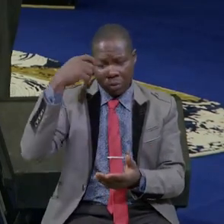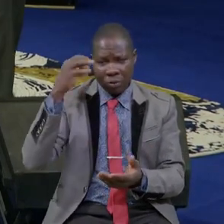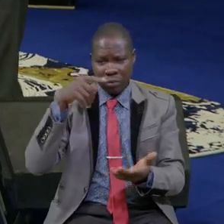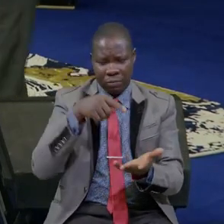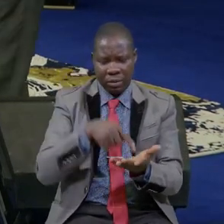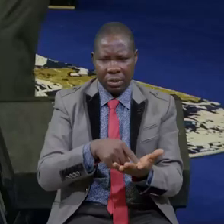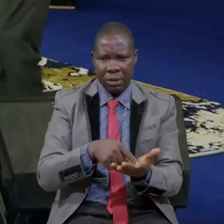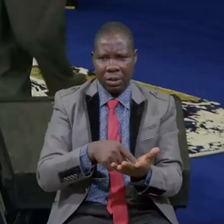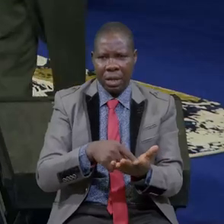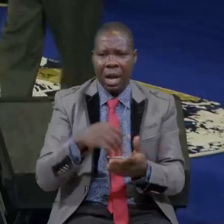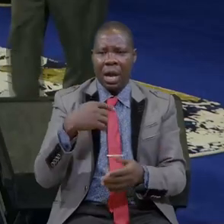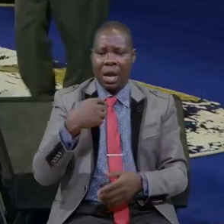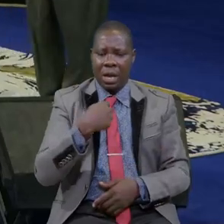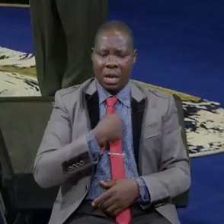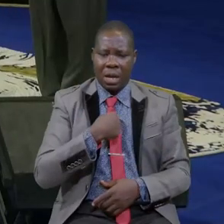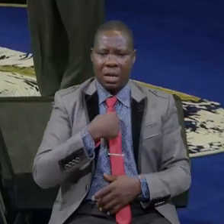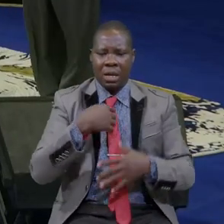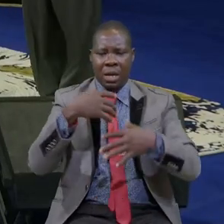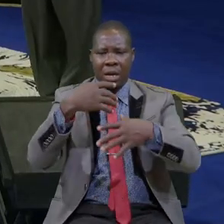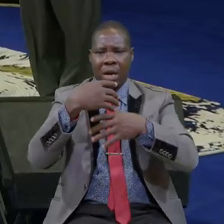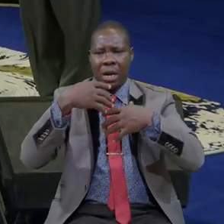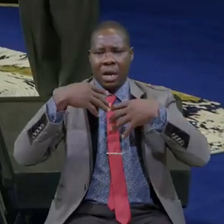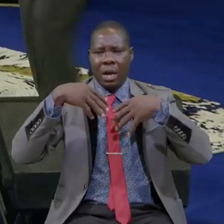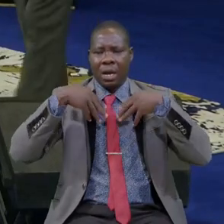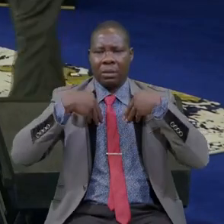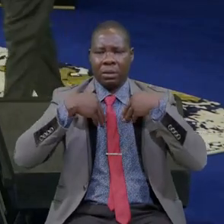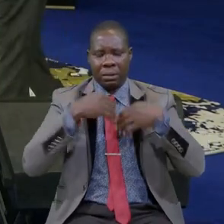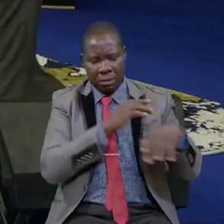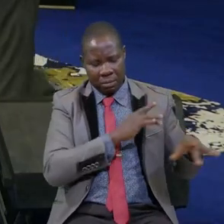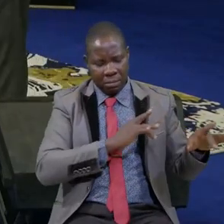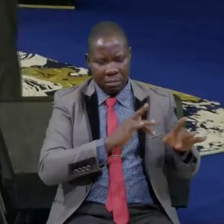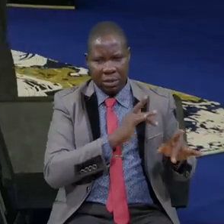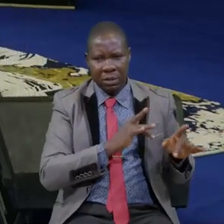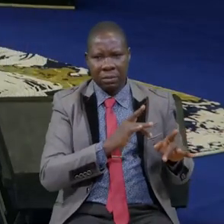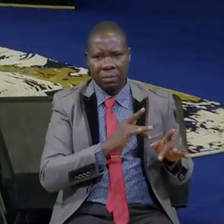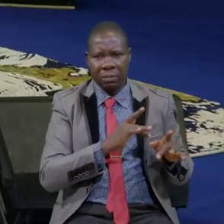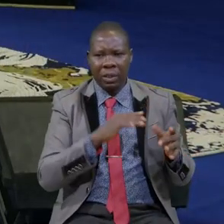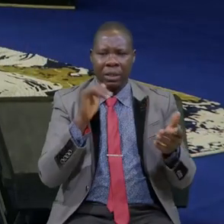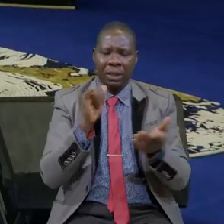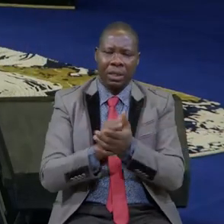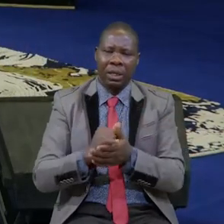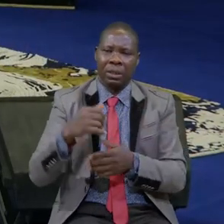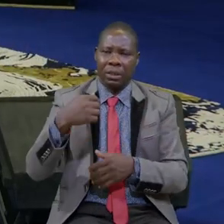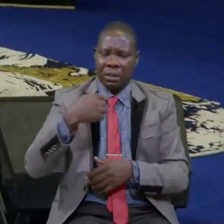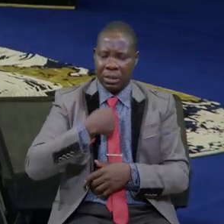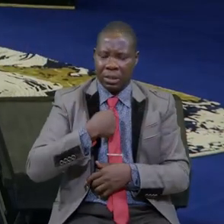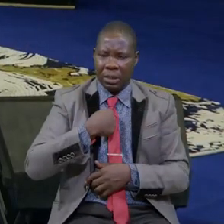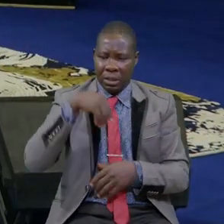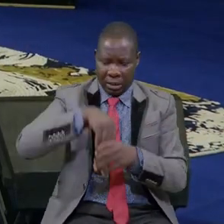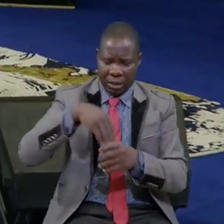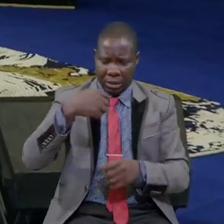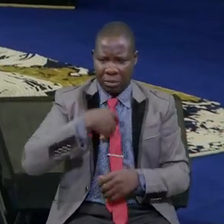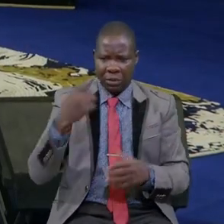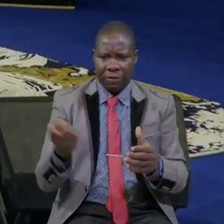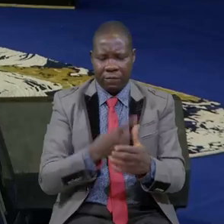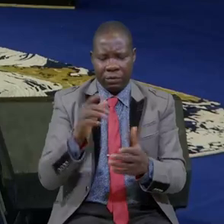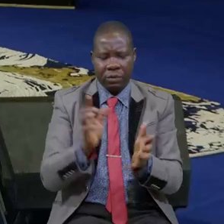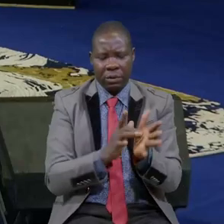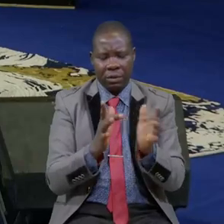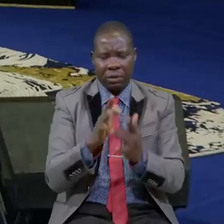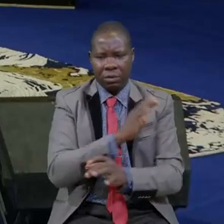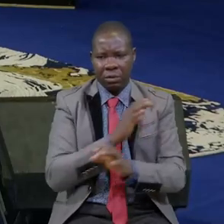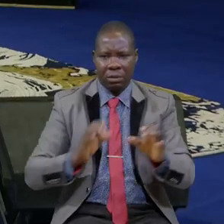I obtained mercy, that in me first Jesus Christ might